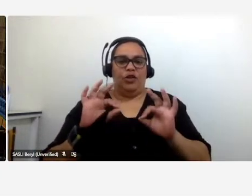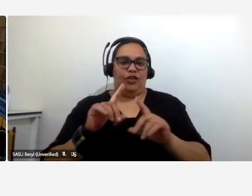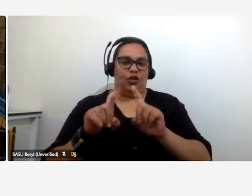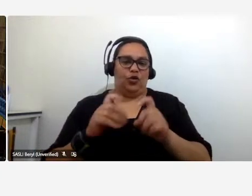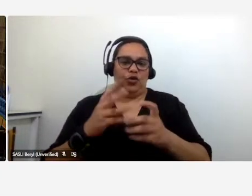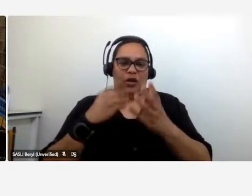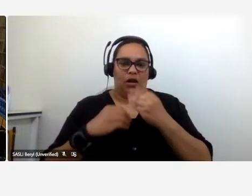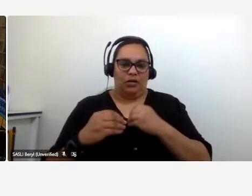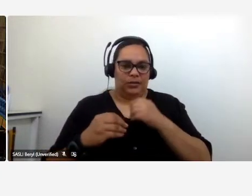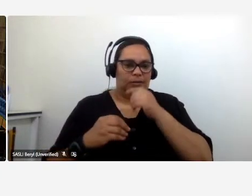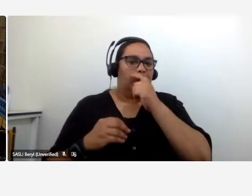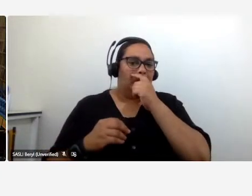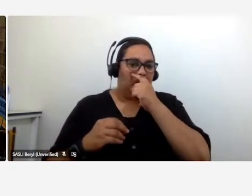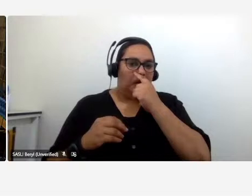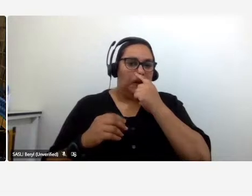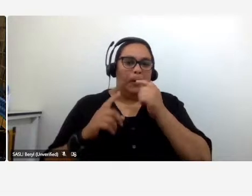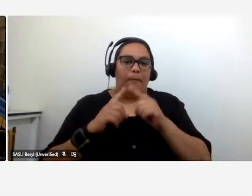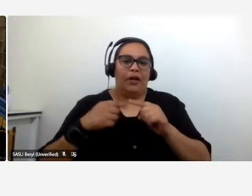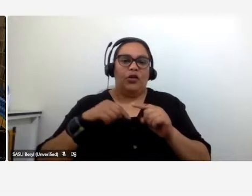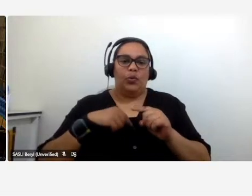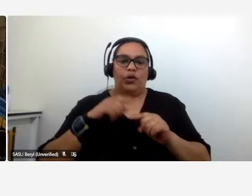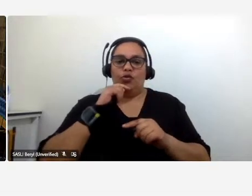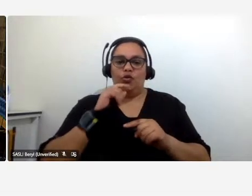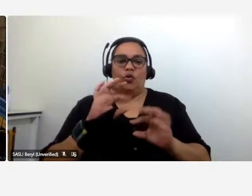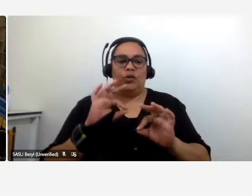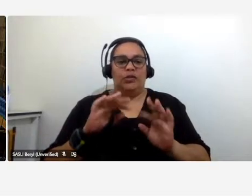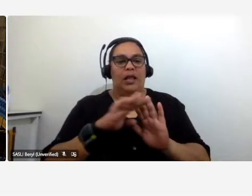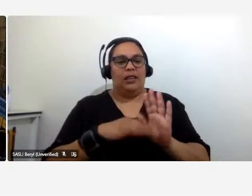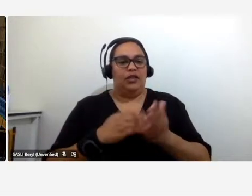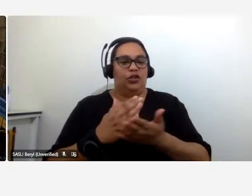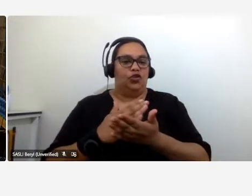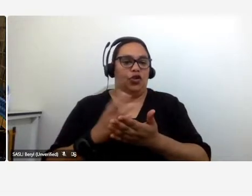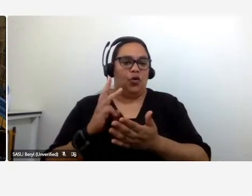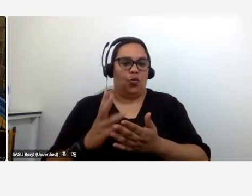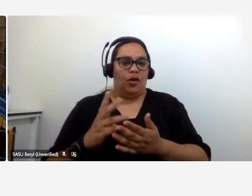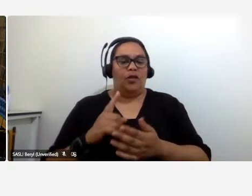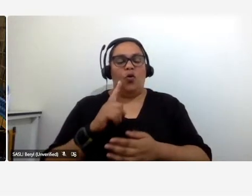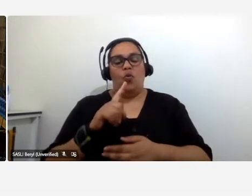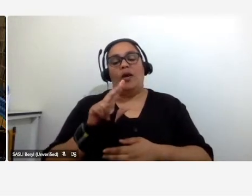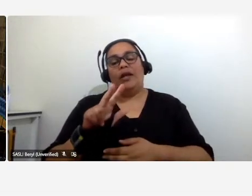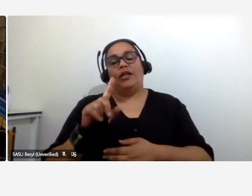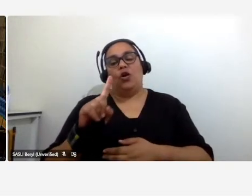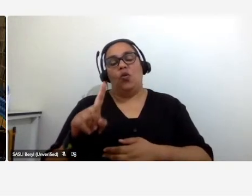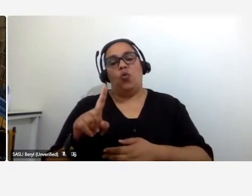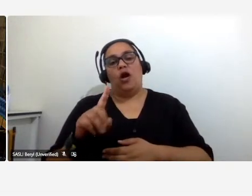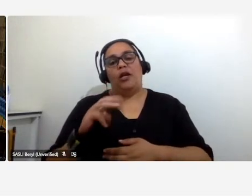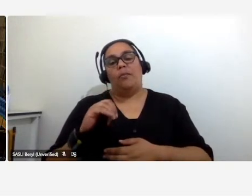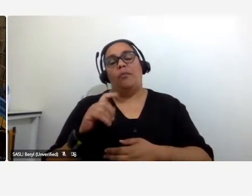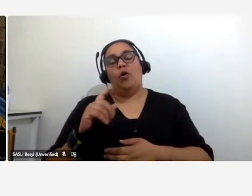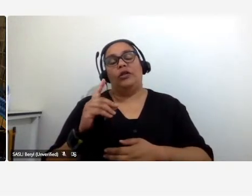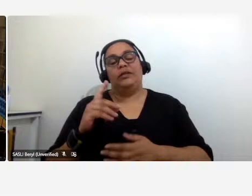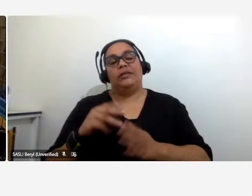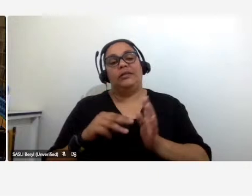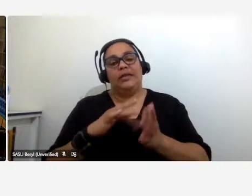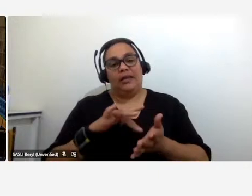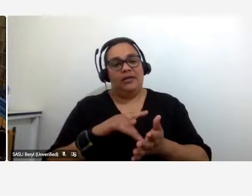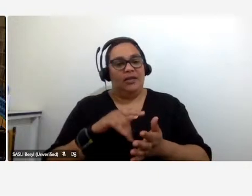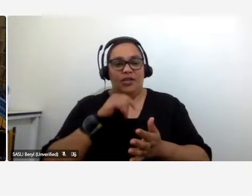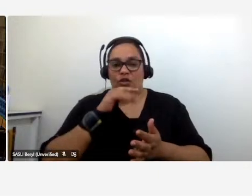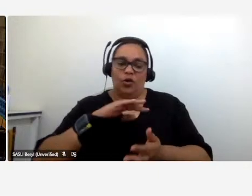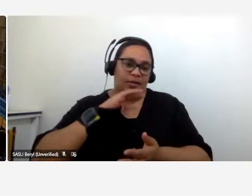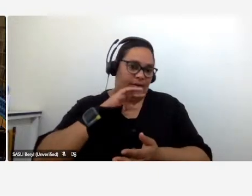questions. We will certainly share the list of 181 mod centers. It is not